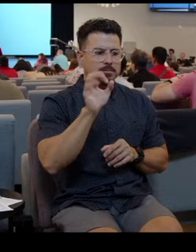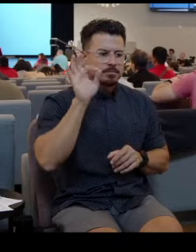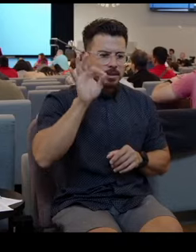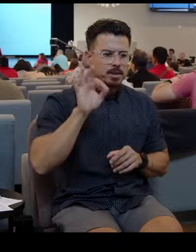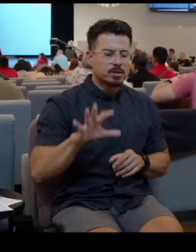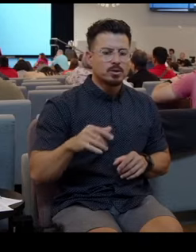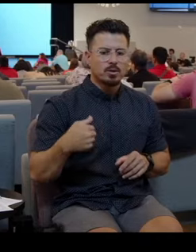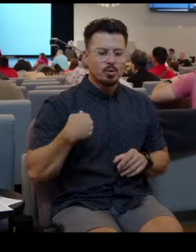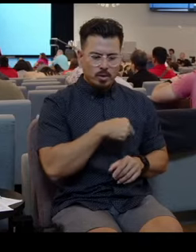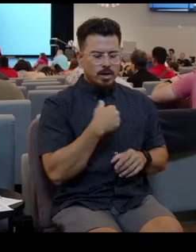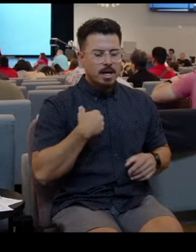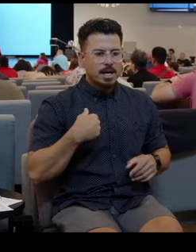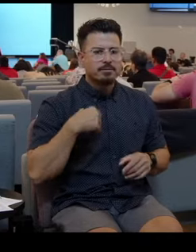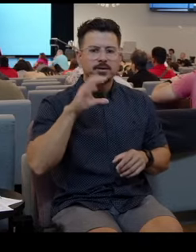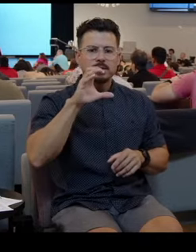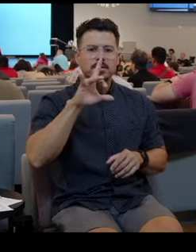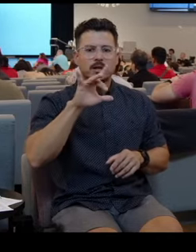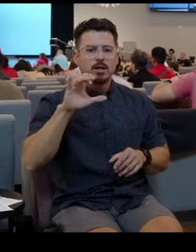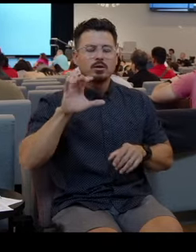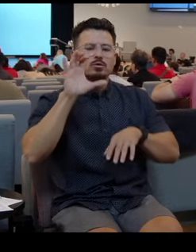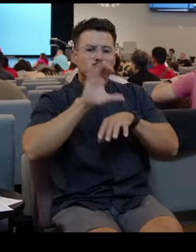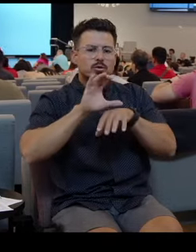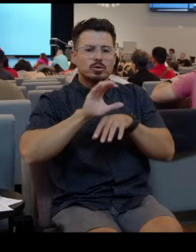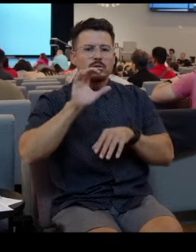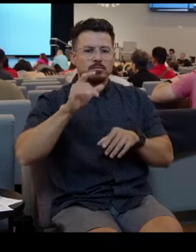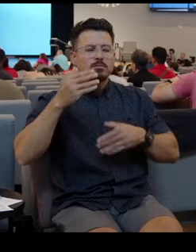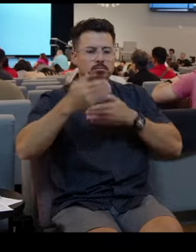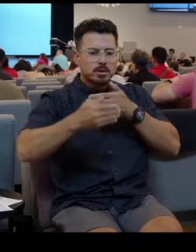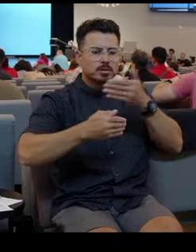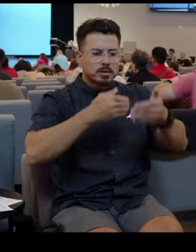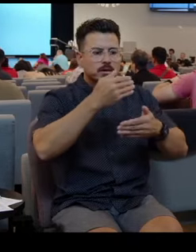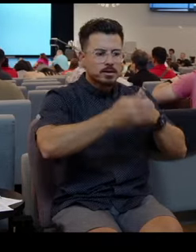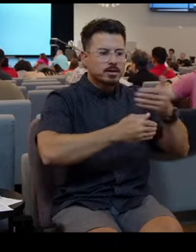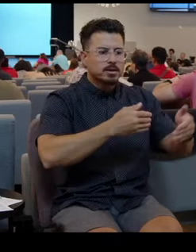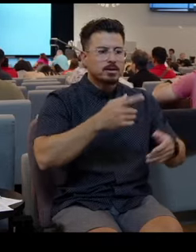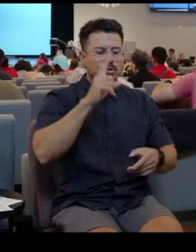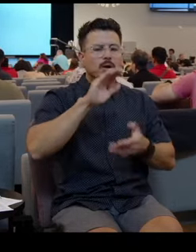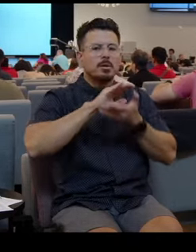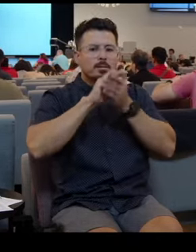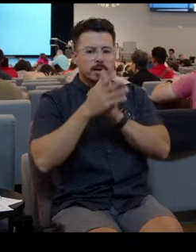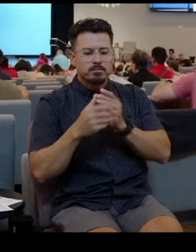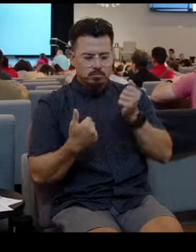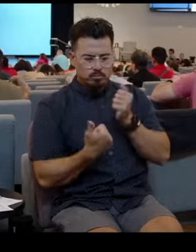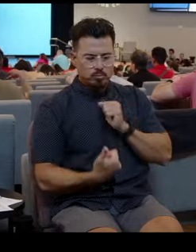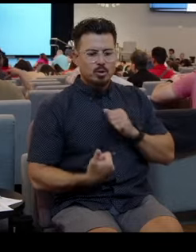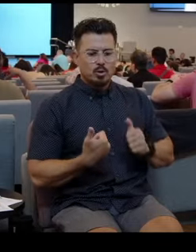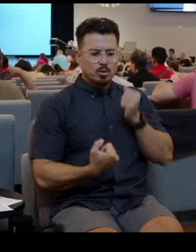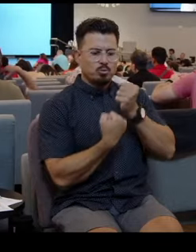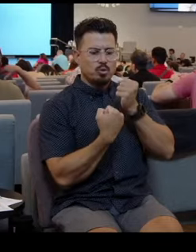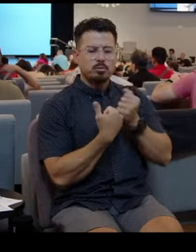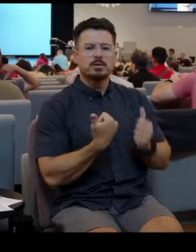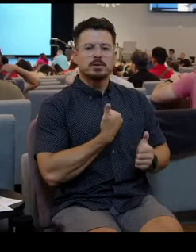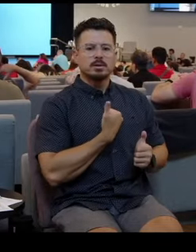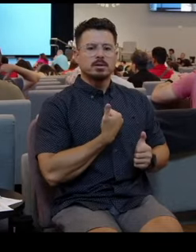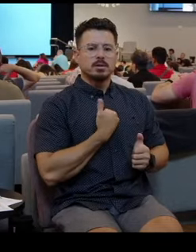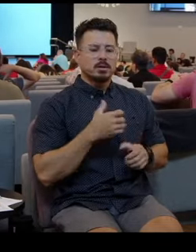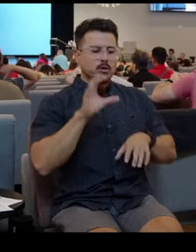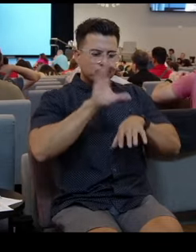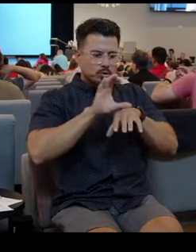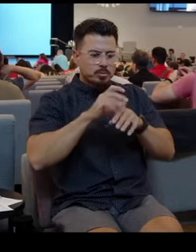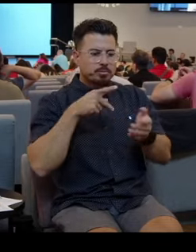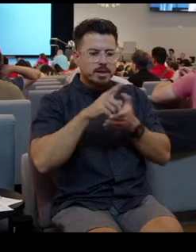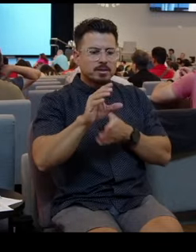cycle, a church, church cycle, that is. You want to become self-supporting, right, where the church pays its own bills.